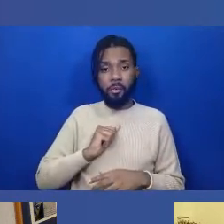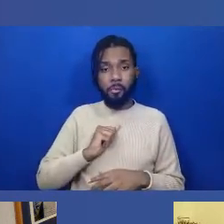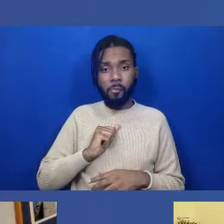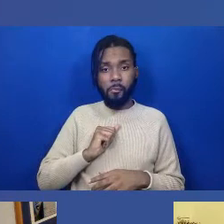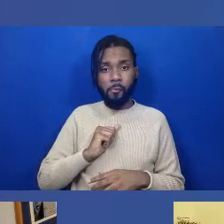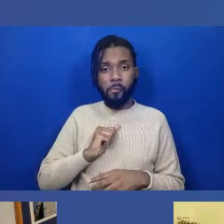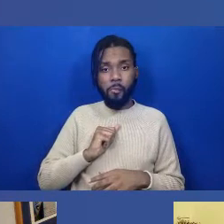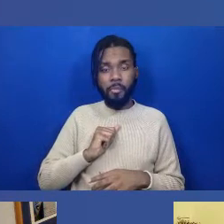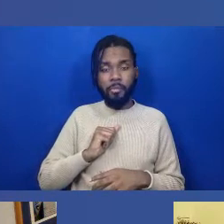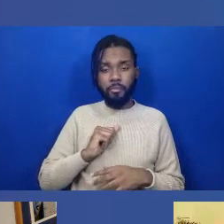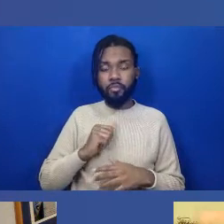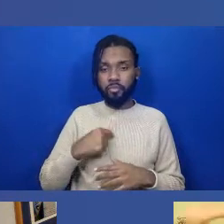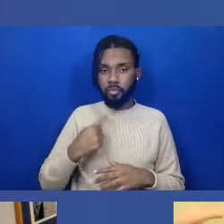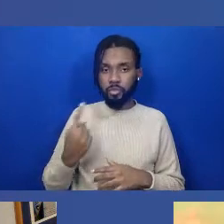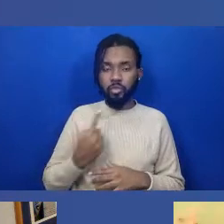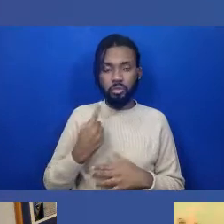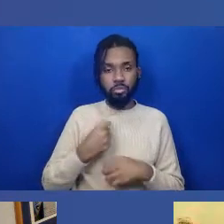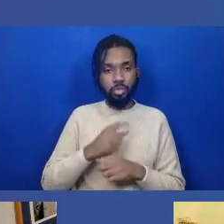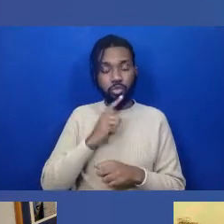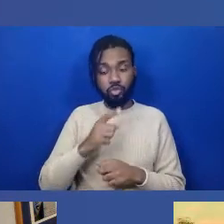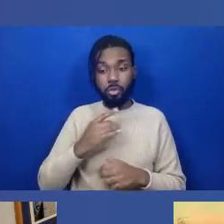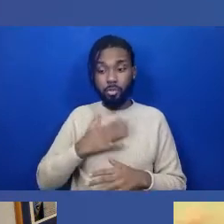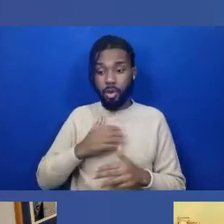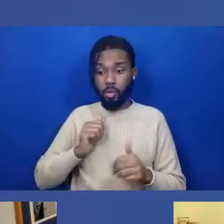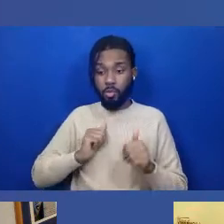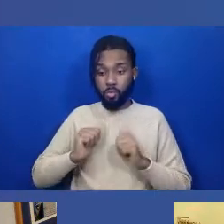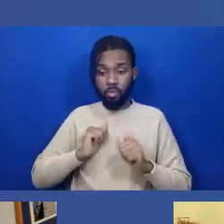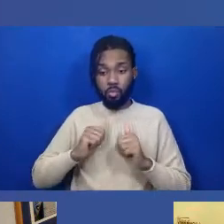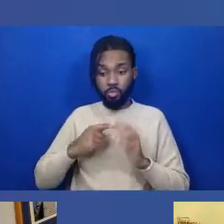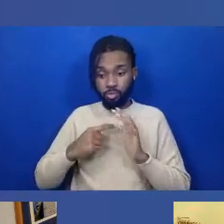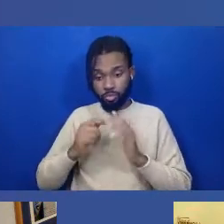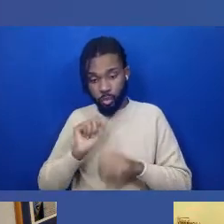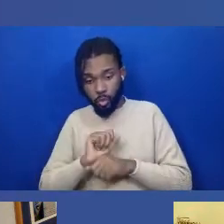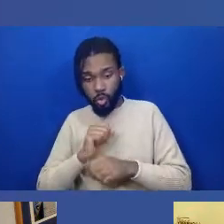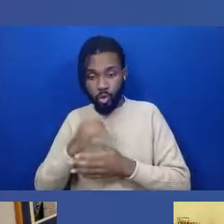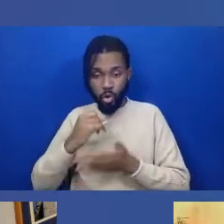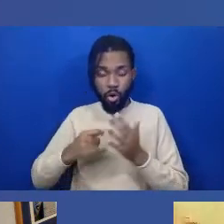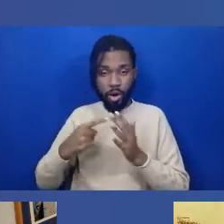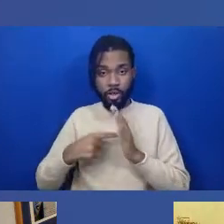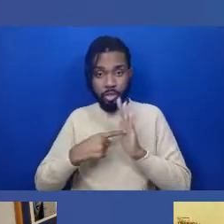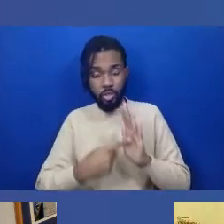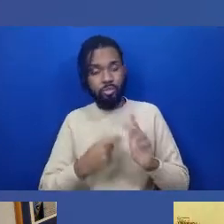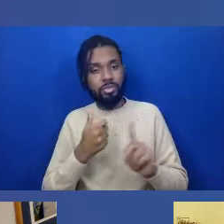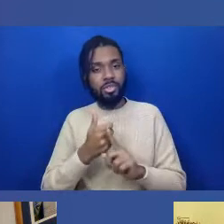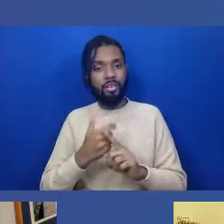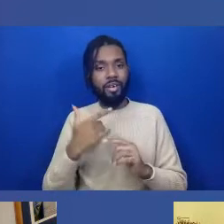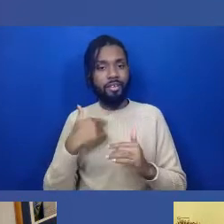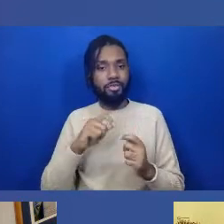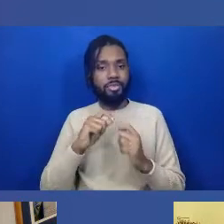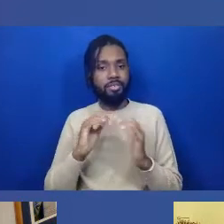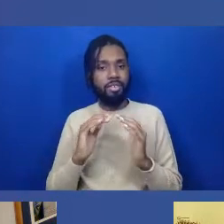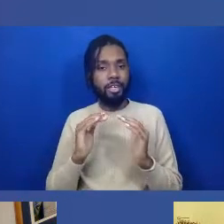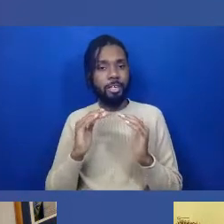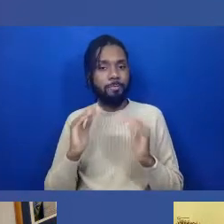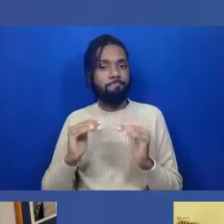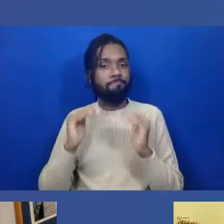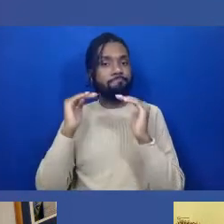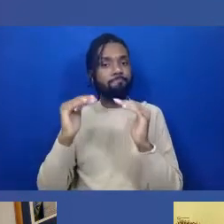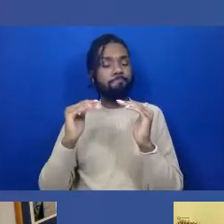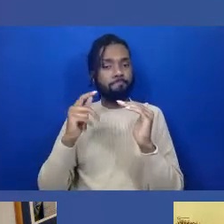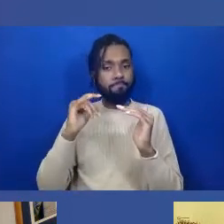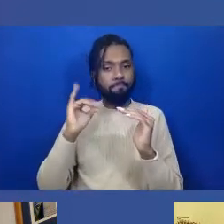making sure that that work is of a certain quality and of a certain power and of a certain aptitude and depth that is going